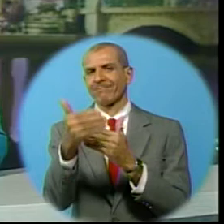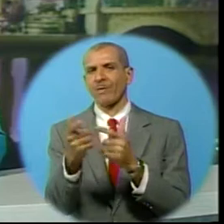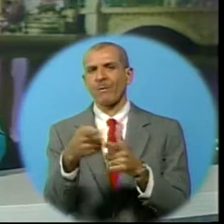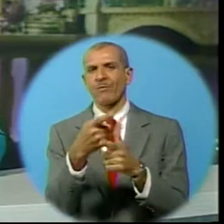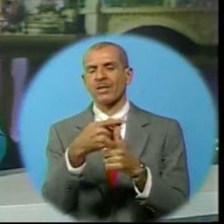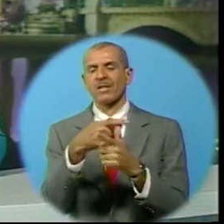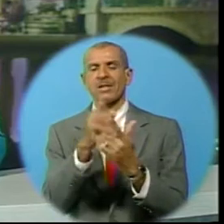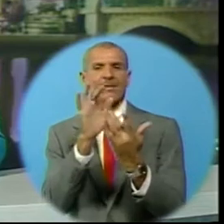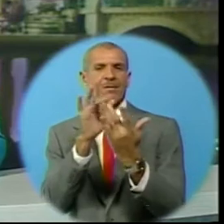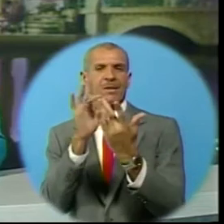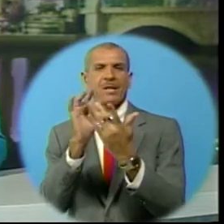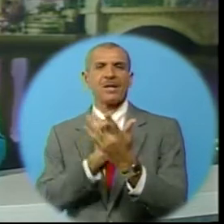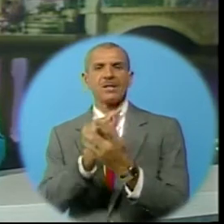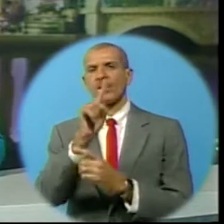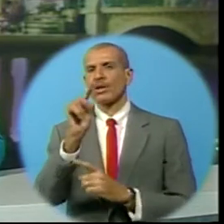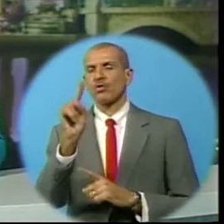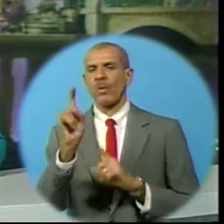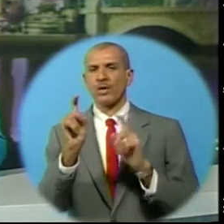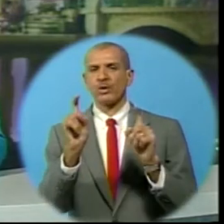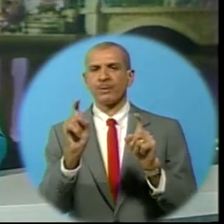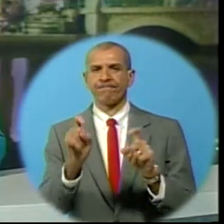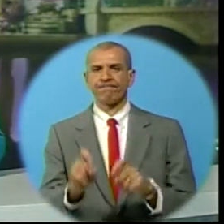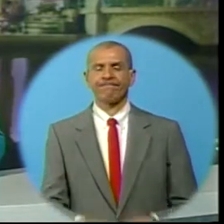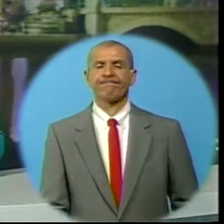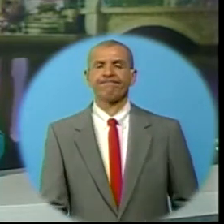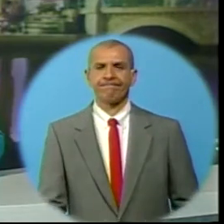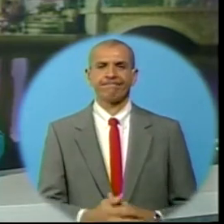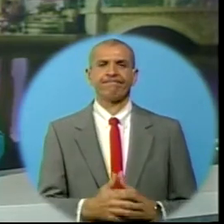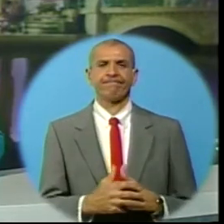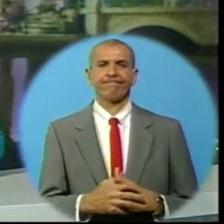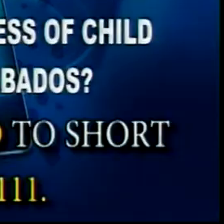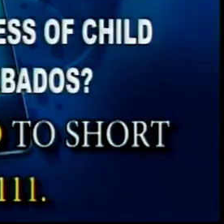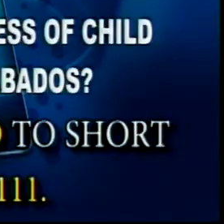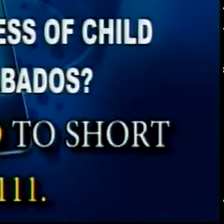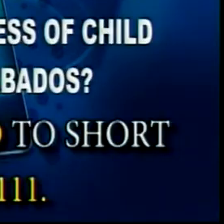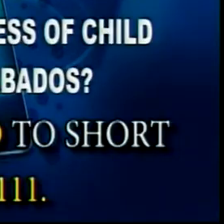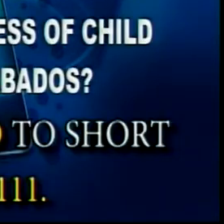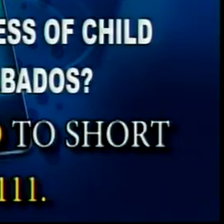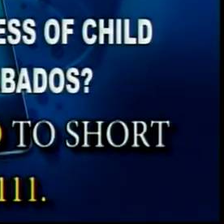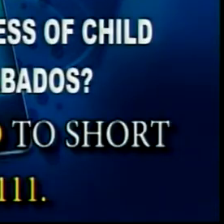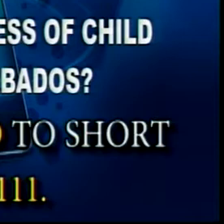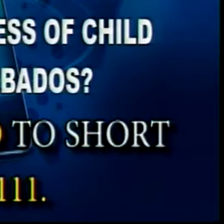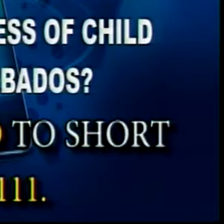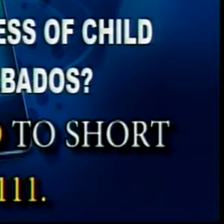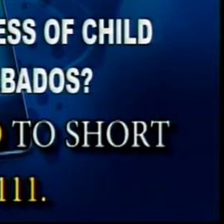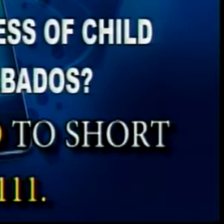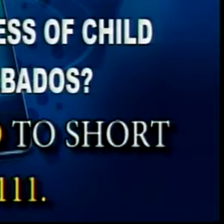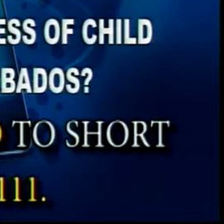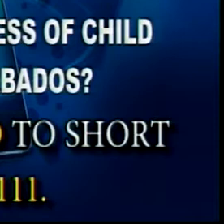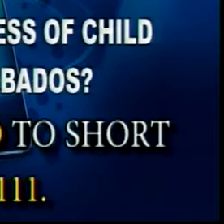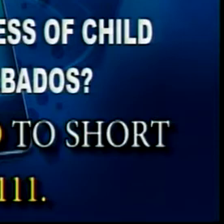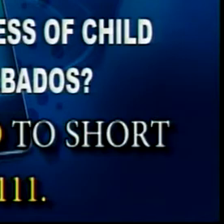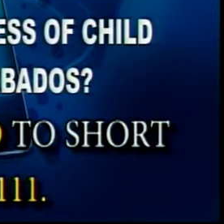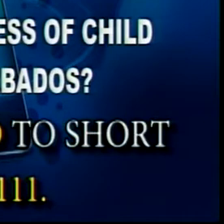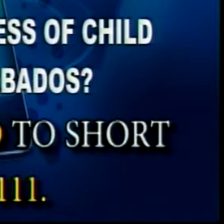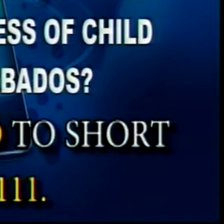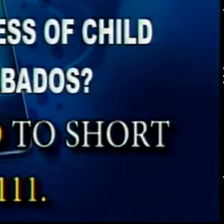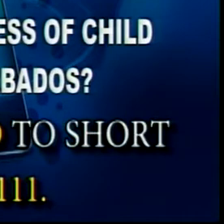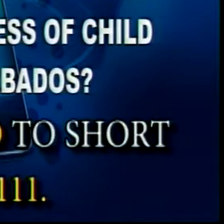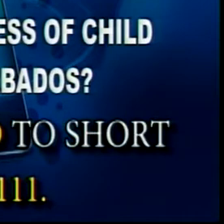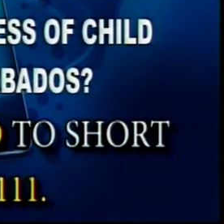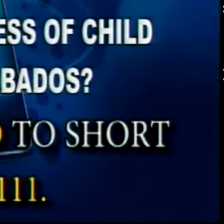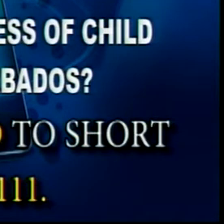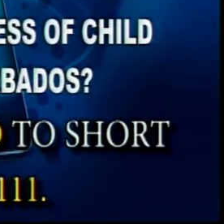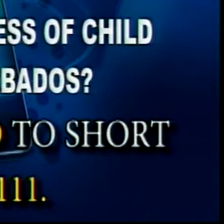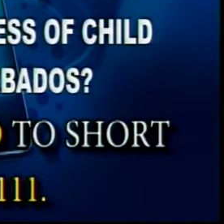first we want to get your take on this question. Do you think there is now a greater awareness of child abuse in Barbados? Text yes or no